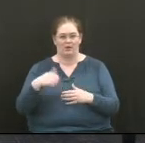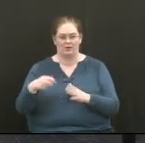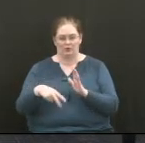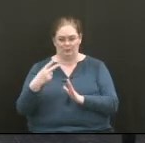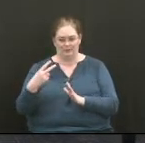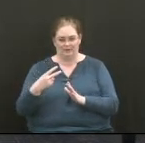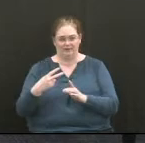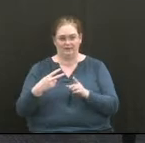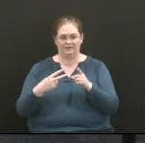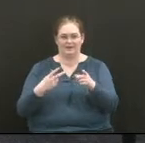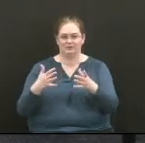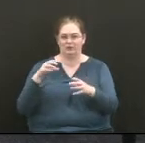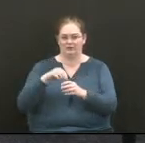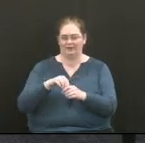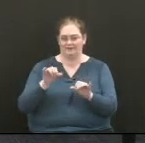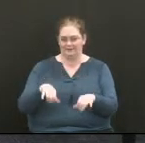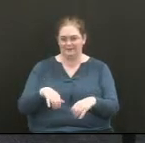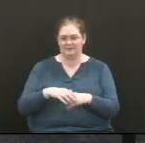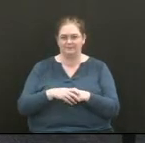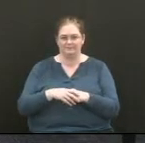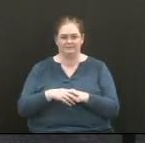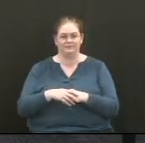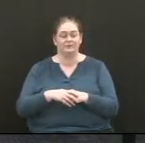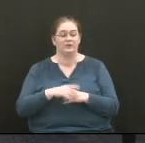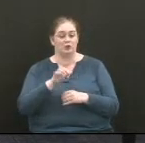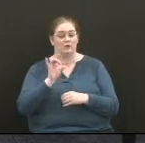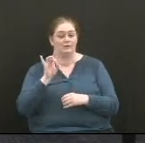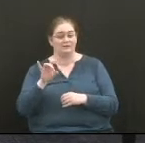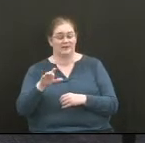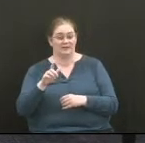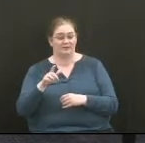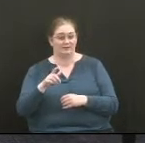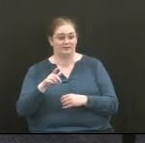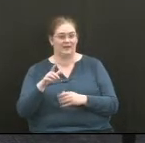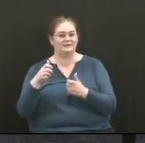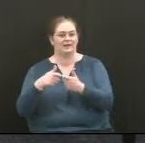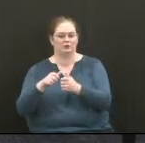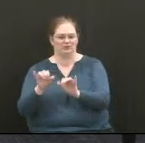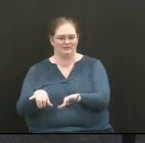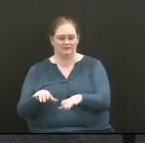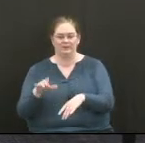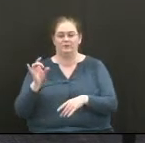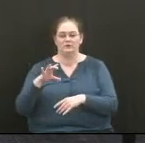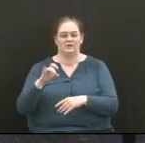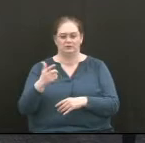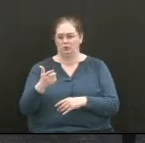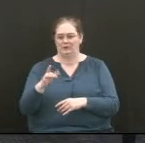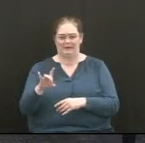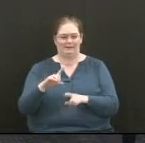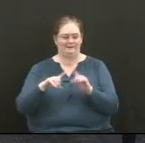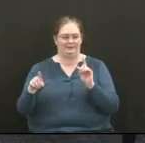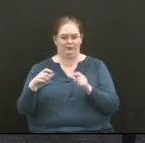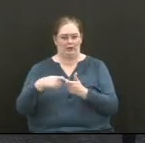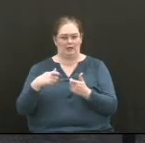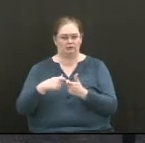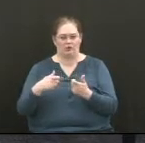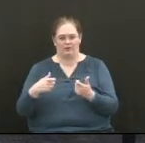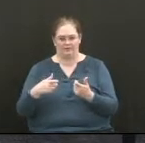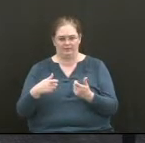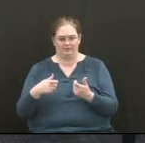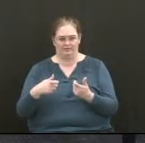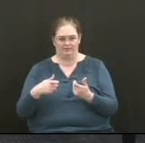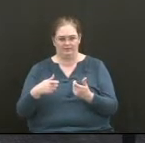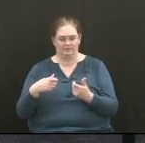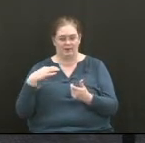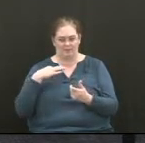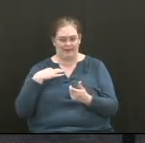that's if it's already inside. Yeah. If you've sent in 28, that's the electronic ones. If you've sent in 28 different electronic,